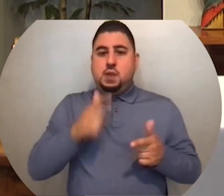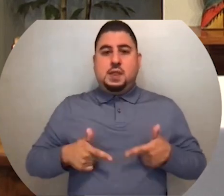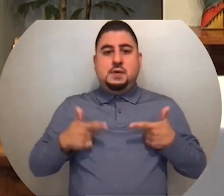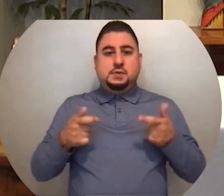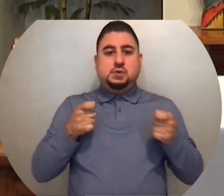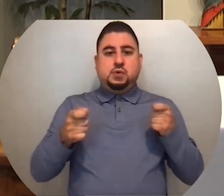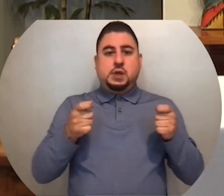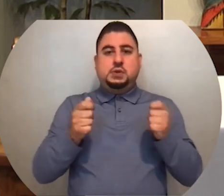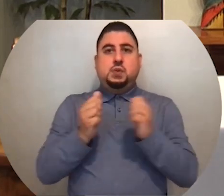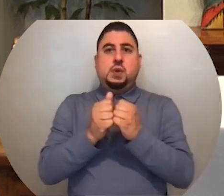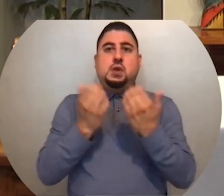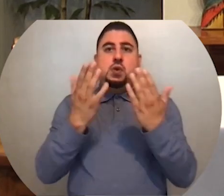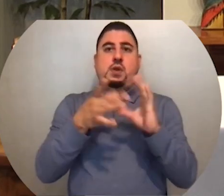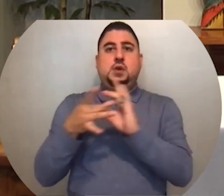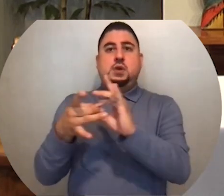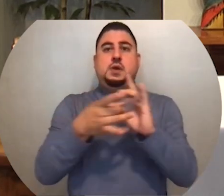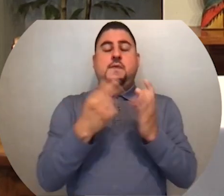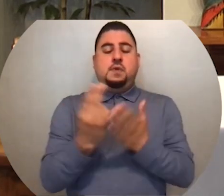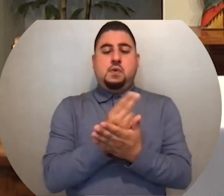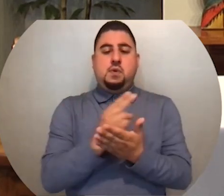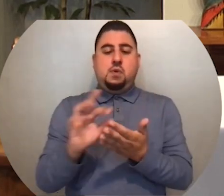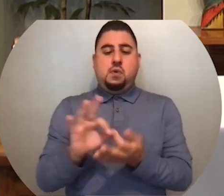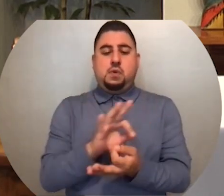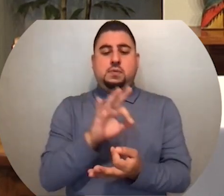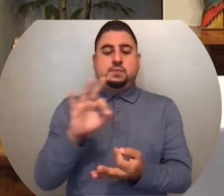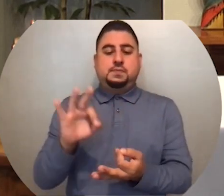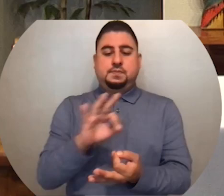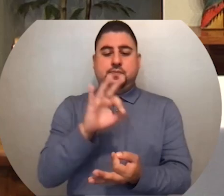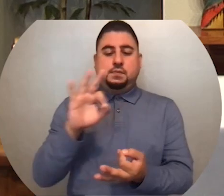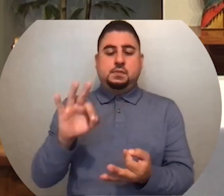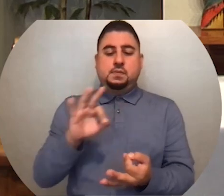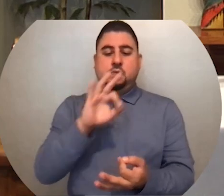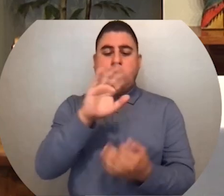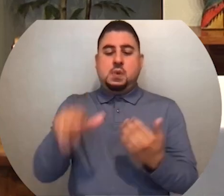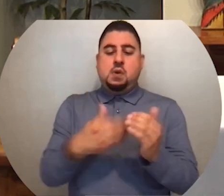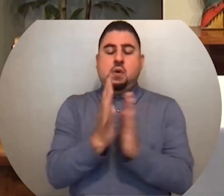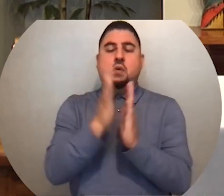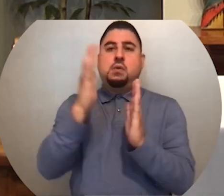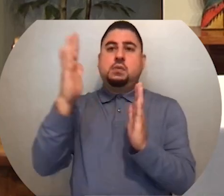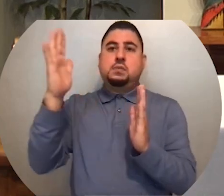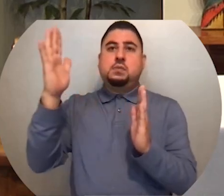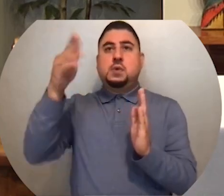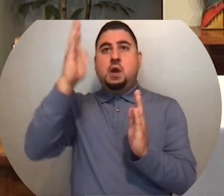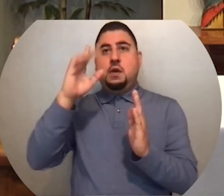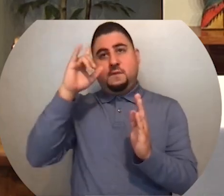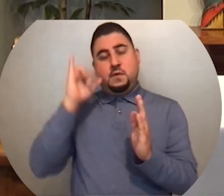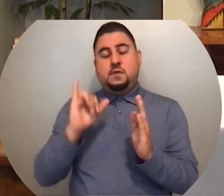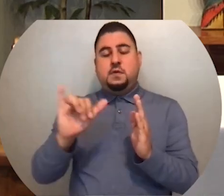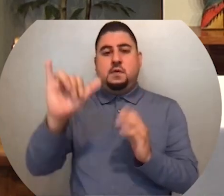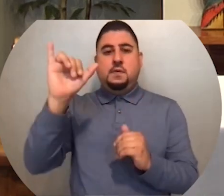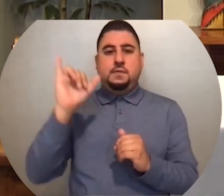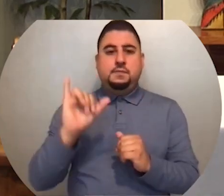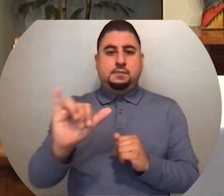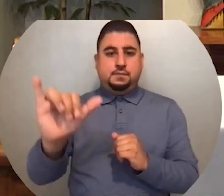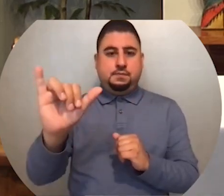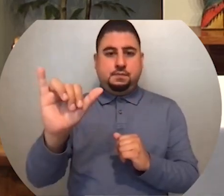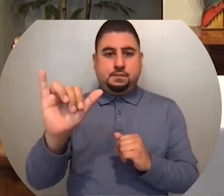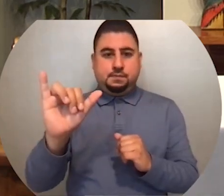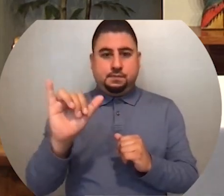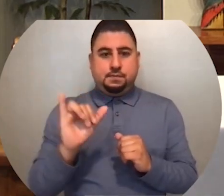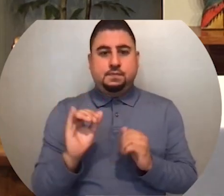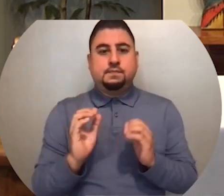who lives and reigns with you in the unity of the Holy Spirit, God forever and